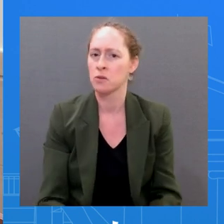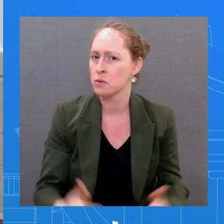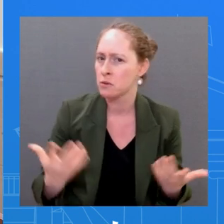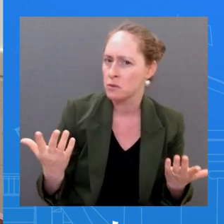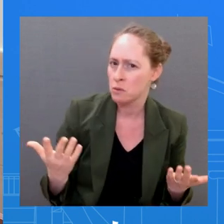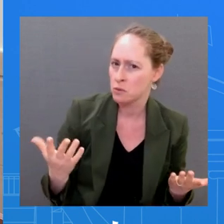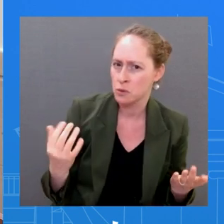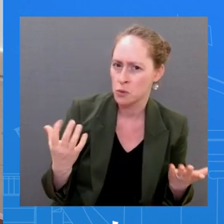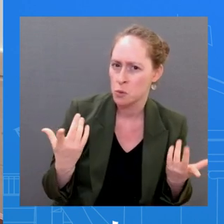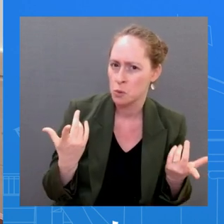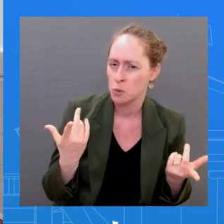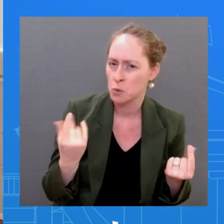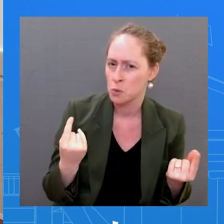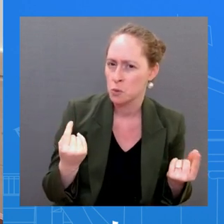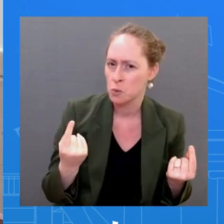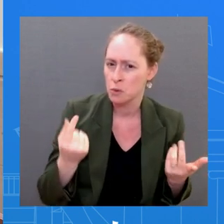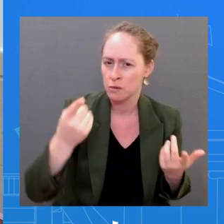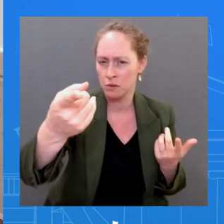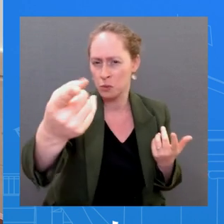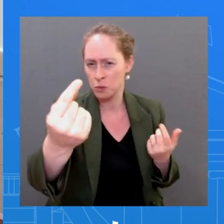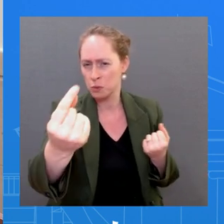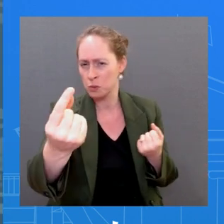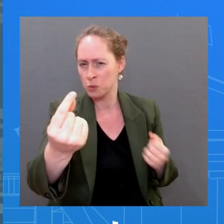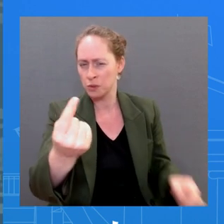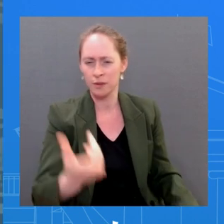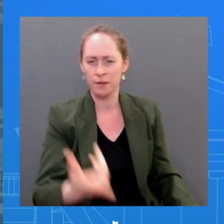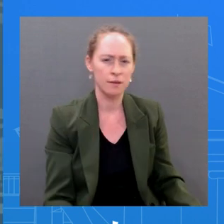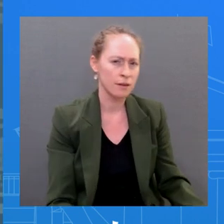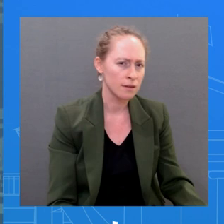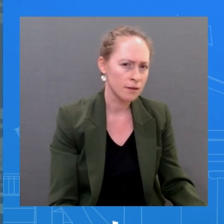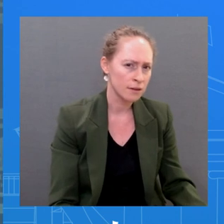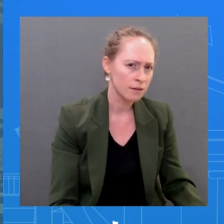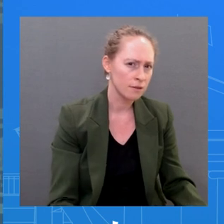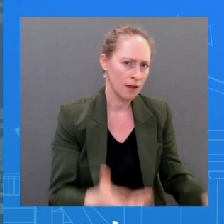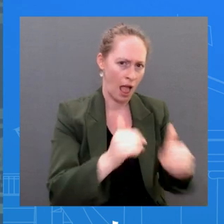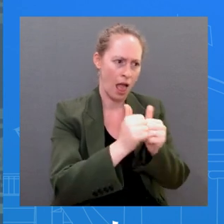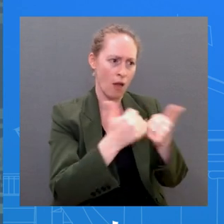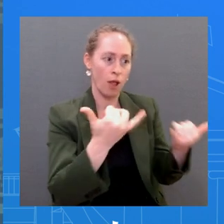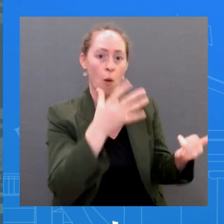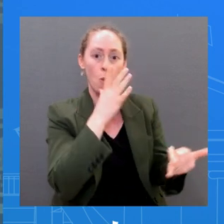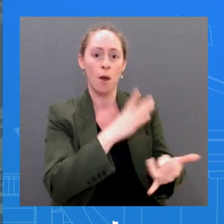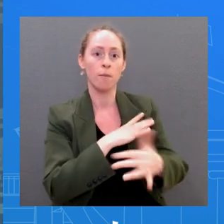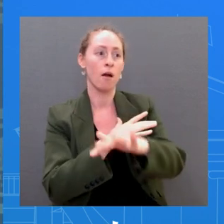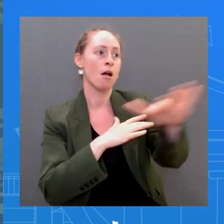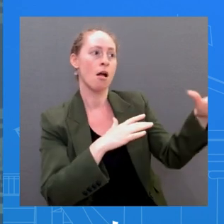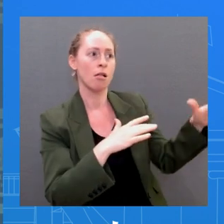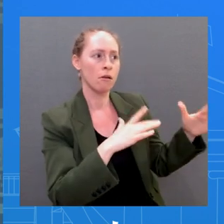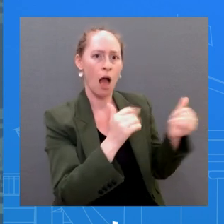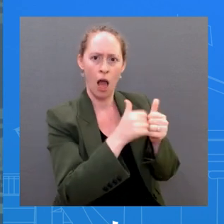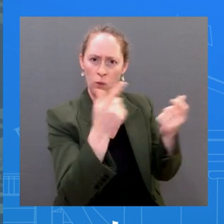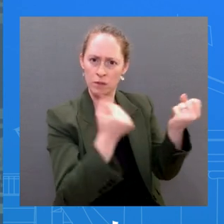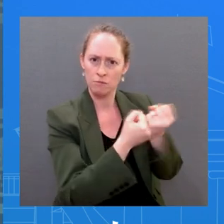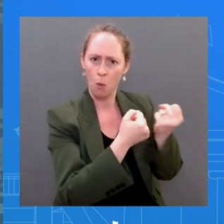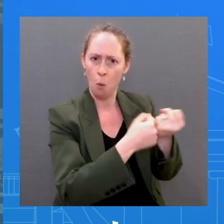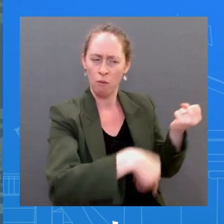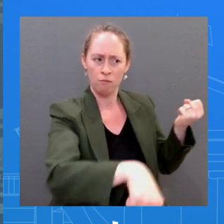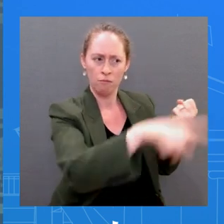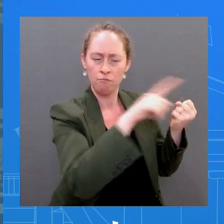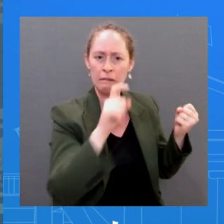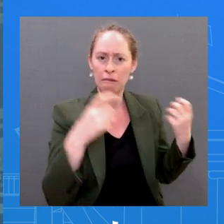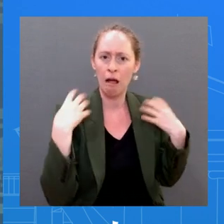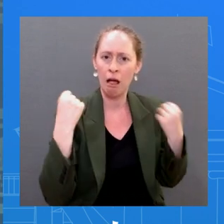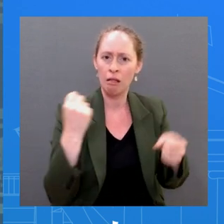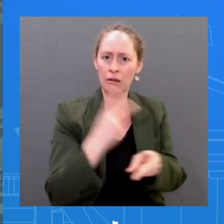want or need abortions can still have access to them? Look, the protecting the constitutional rights of Americans afforded by